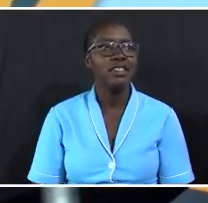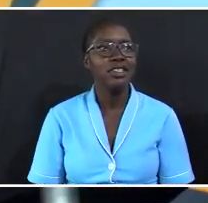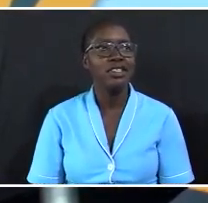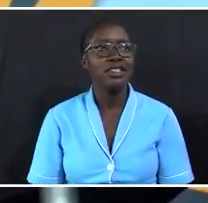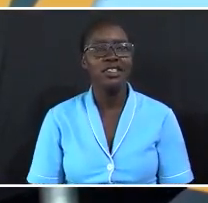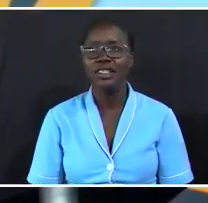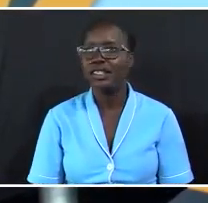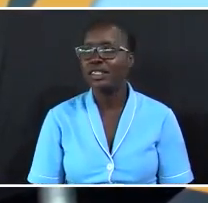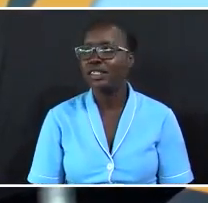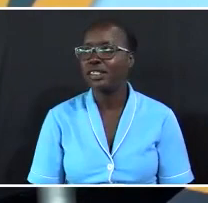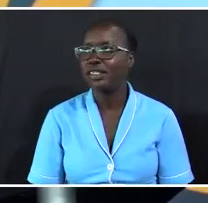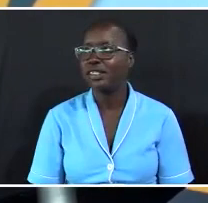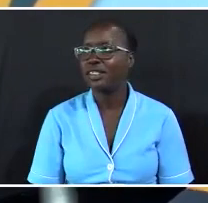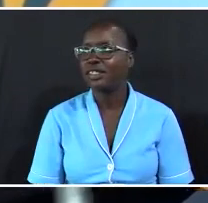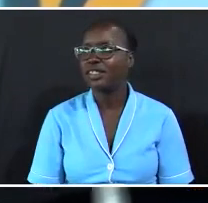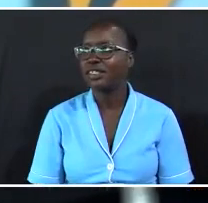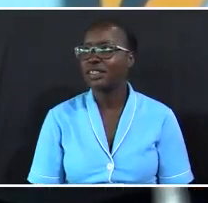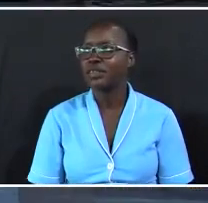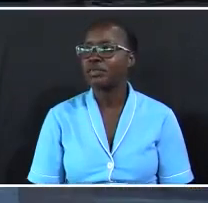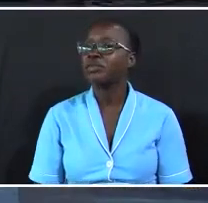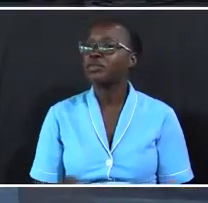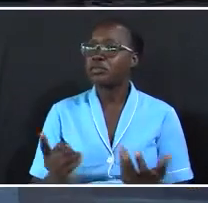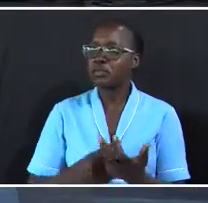How many people have been called pastors? And you're not.